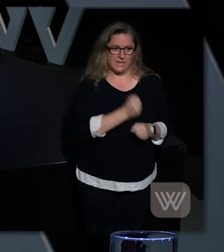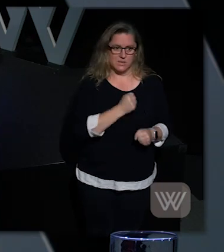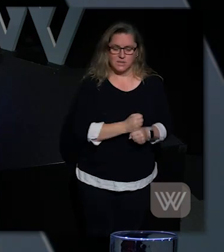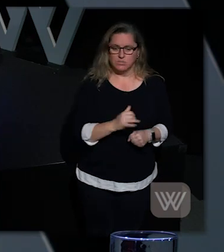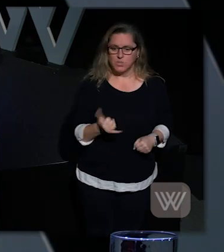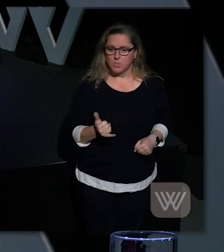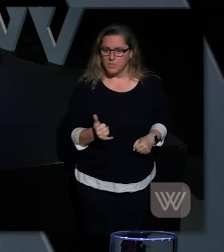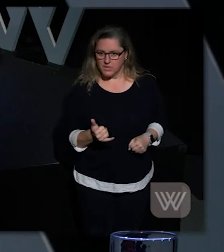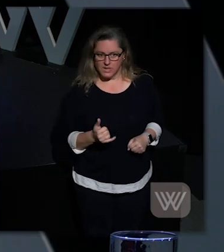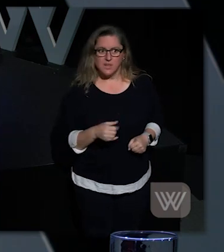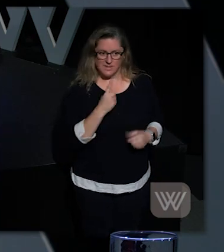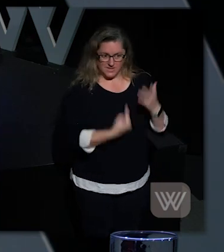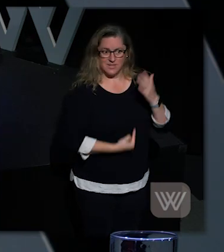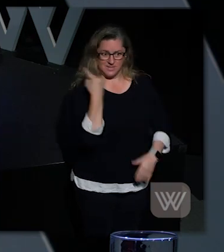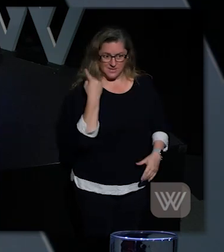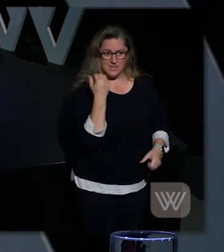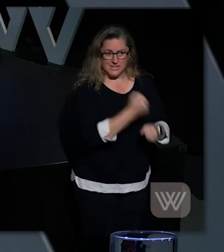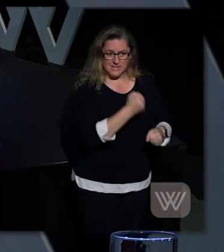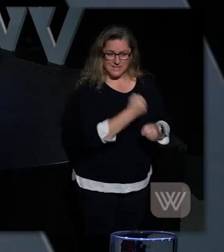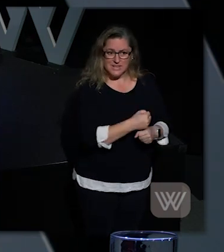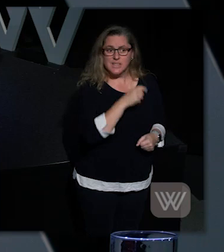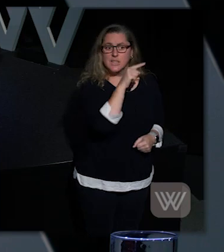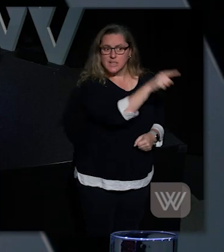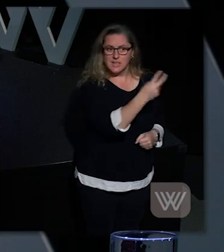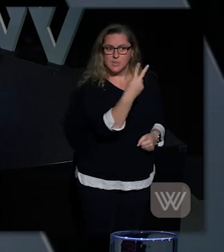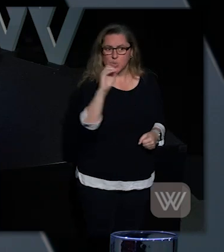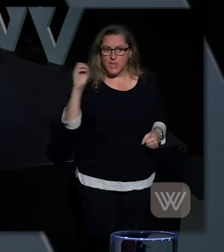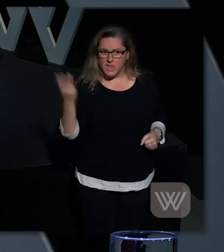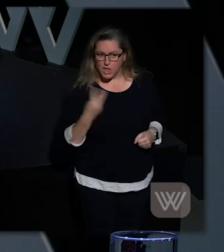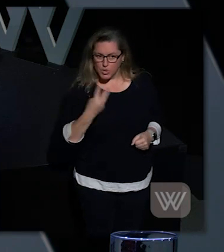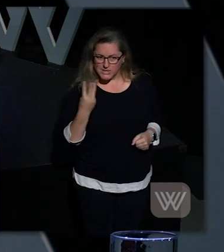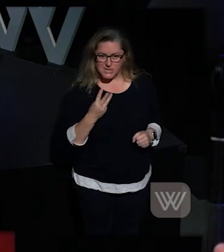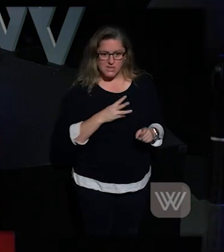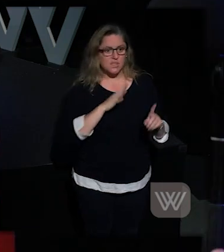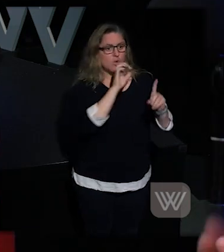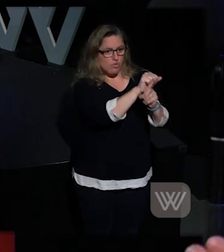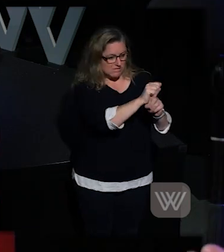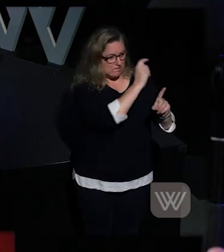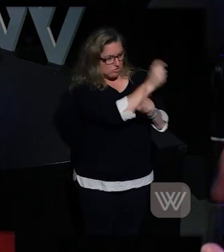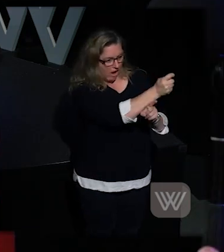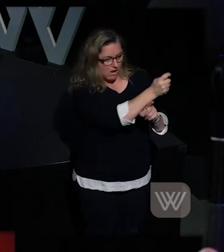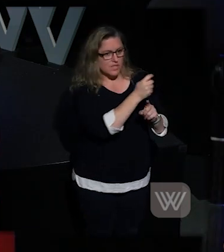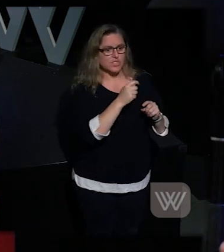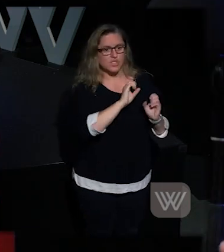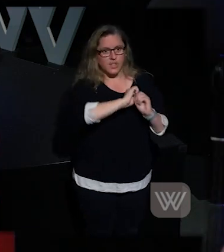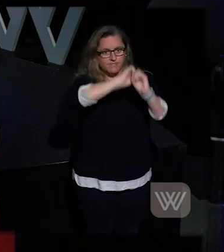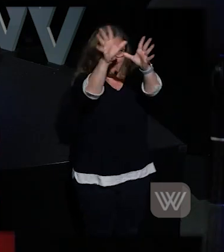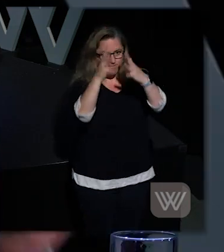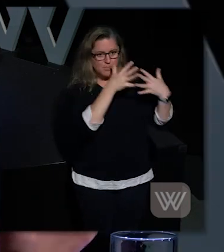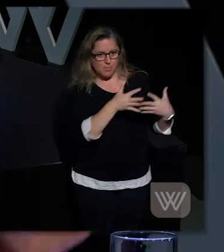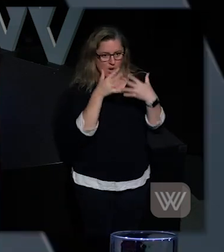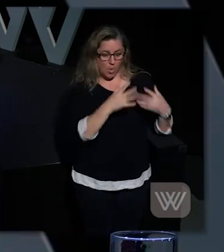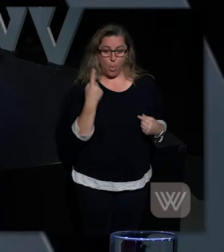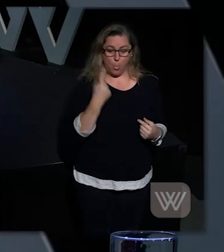and they were found guilty in the middle of 2013. They were arrested and charged and put to jail in the United States. One of them